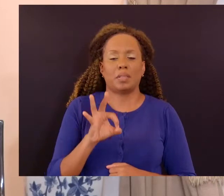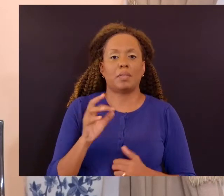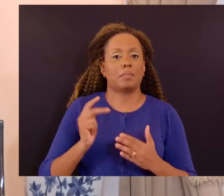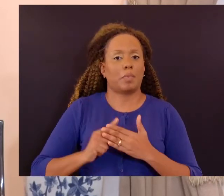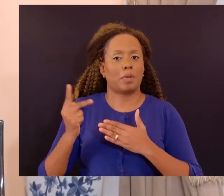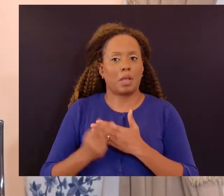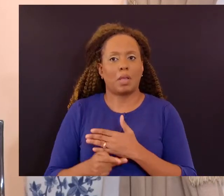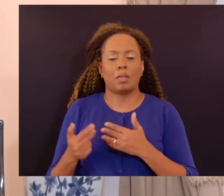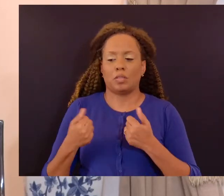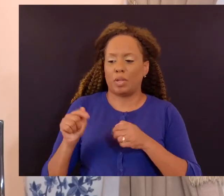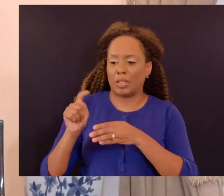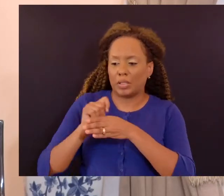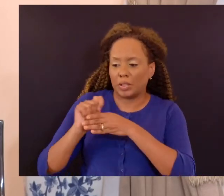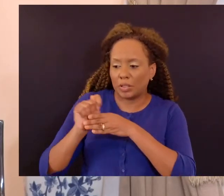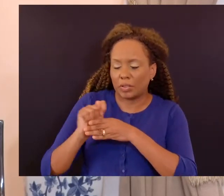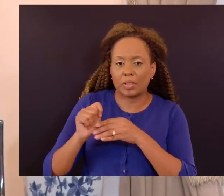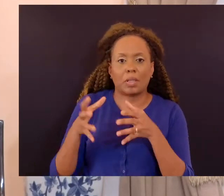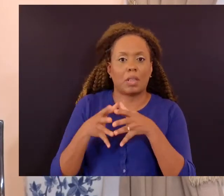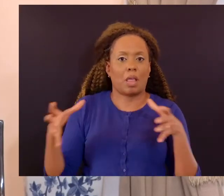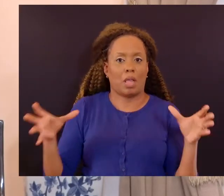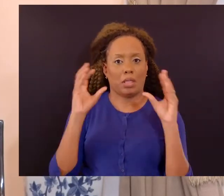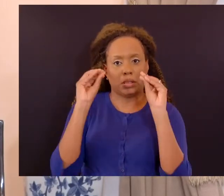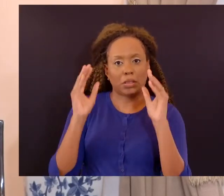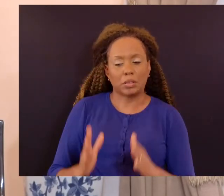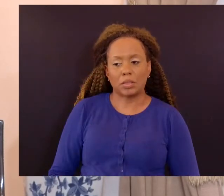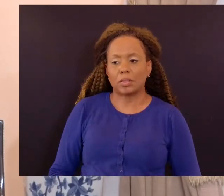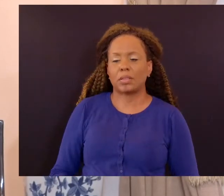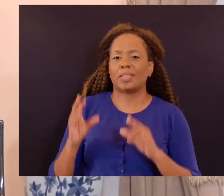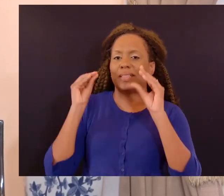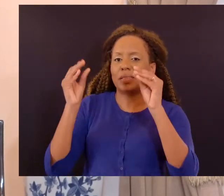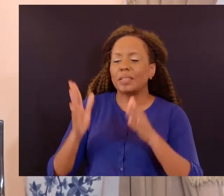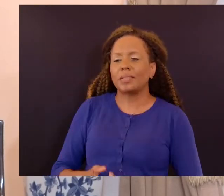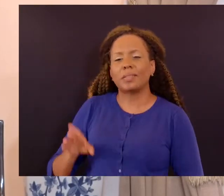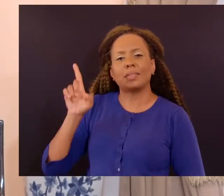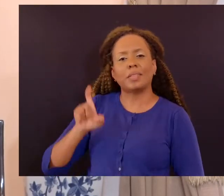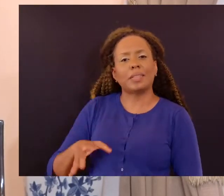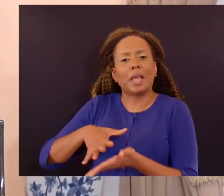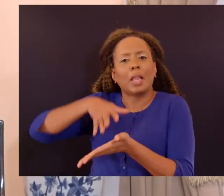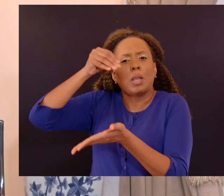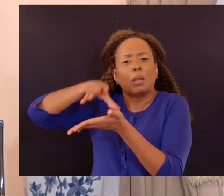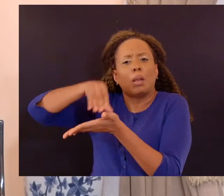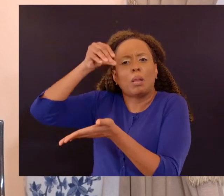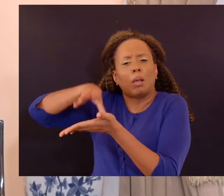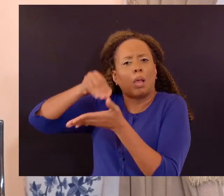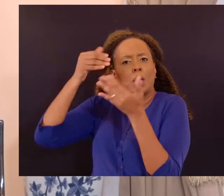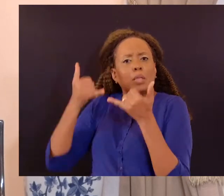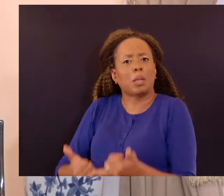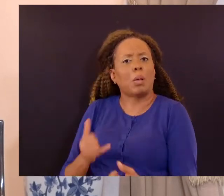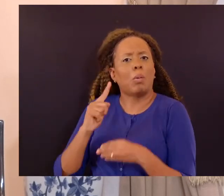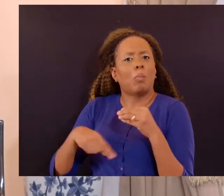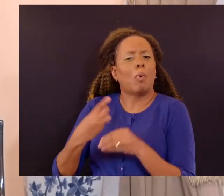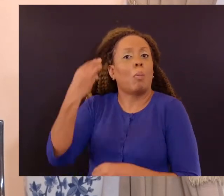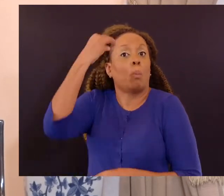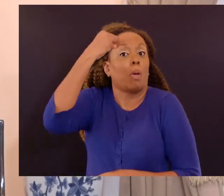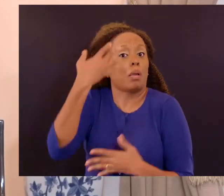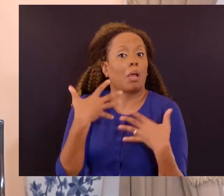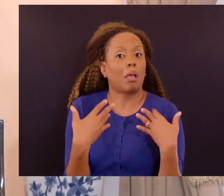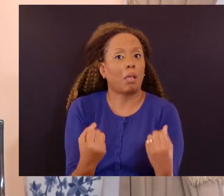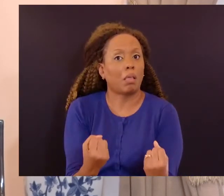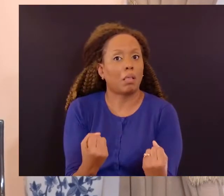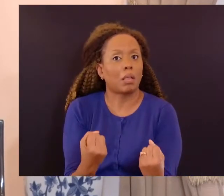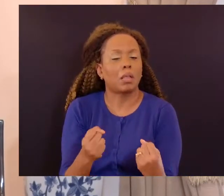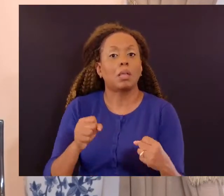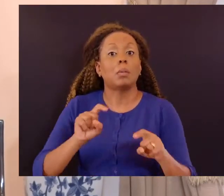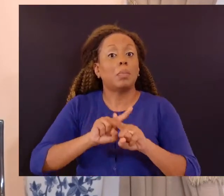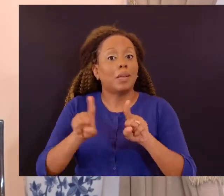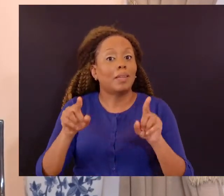to train and retool a number of our teachers to be able to cope with students and the issues of mental health, but also to give the teachers the